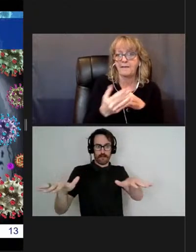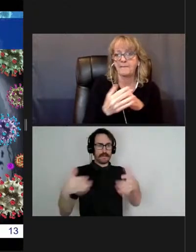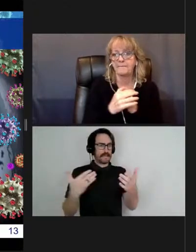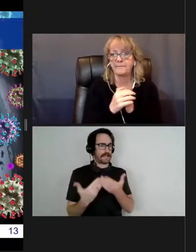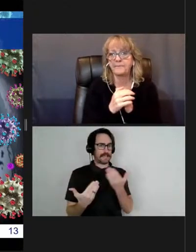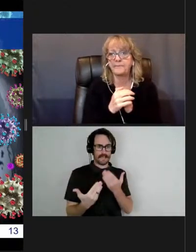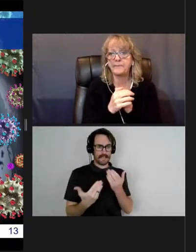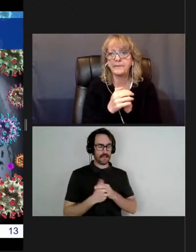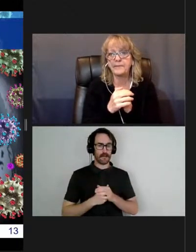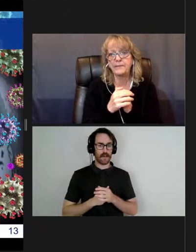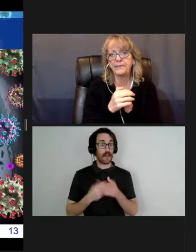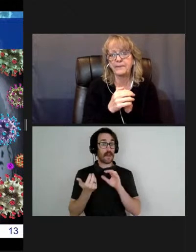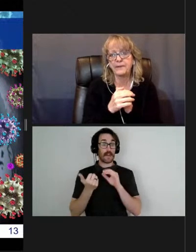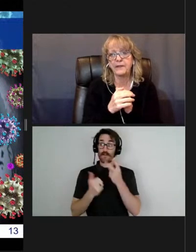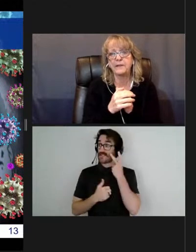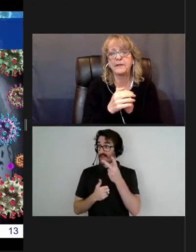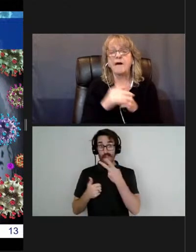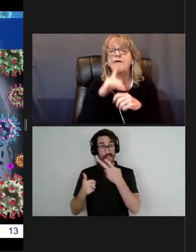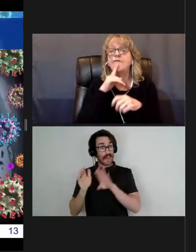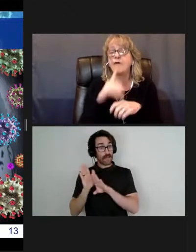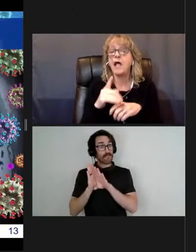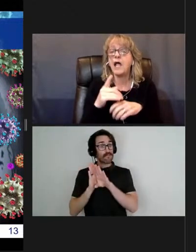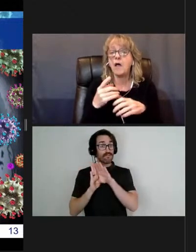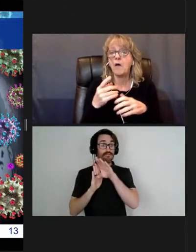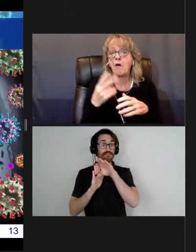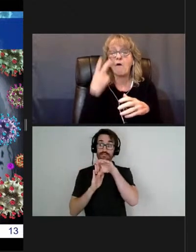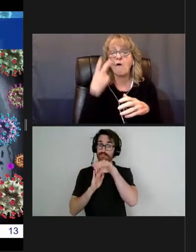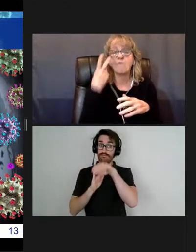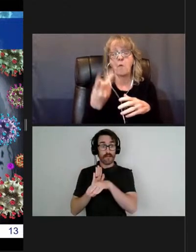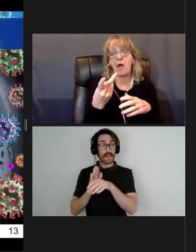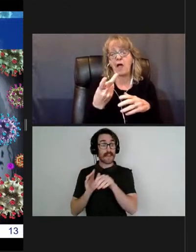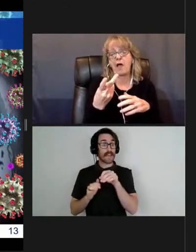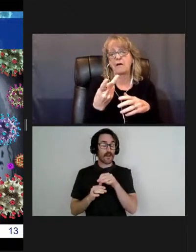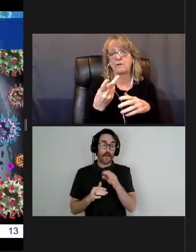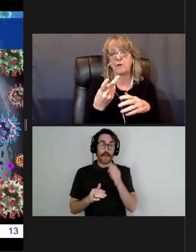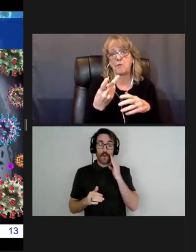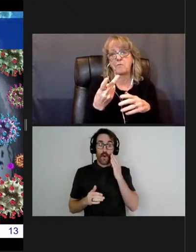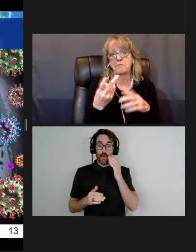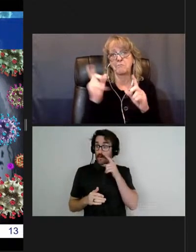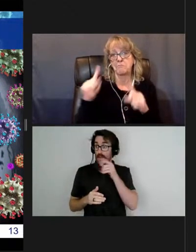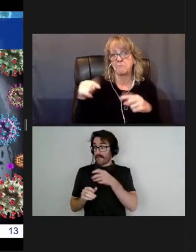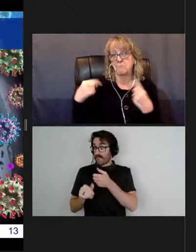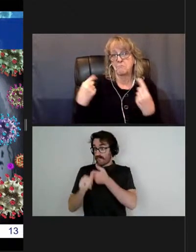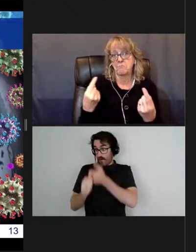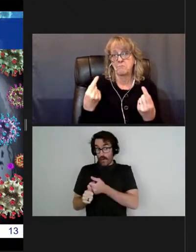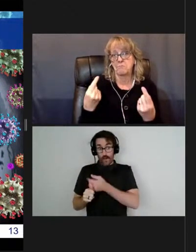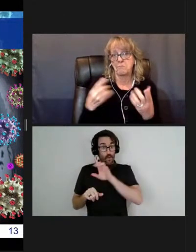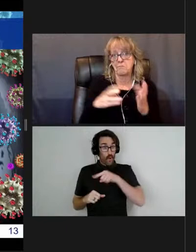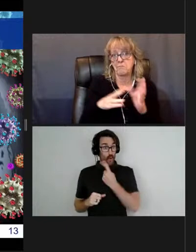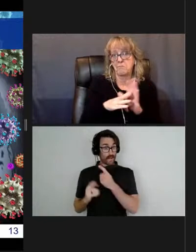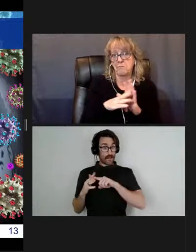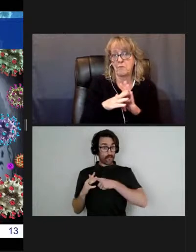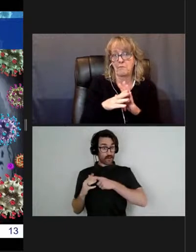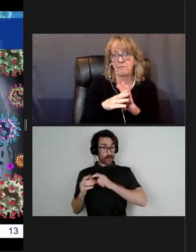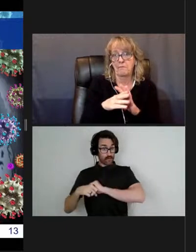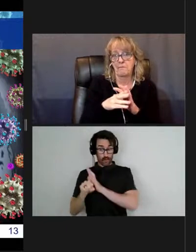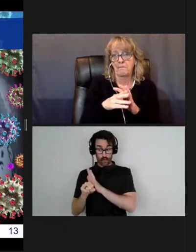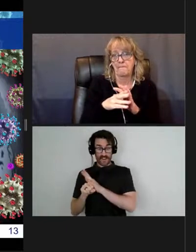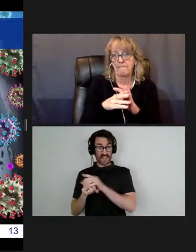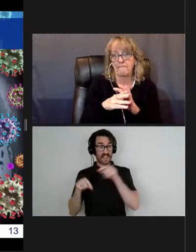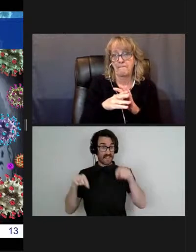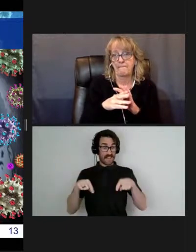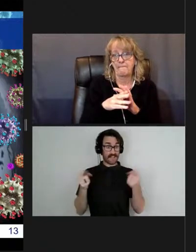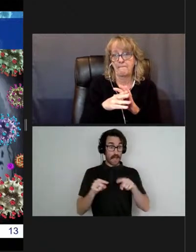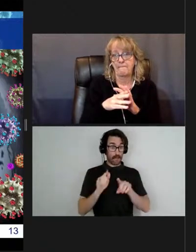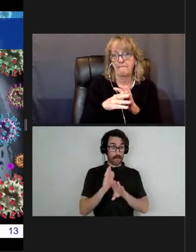the trend was such that we would be in a resurgence at the current time with the amount of transmission that's occurring. So essentially